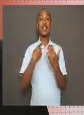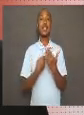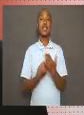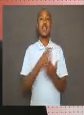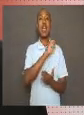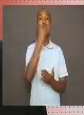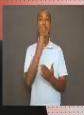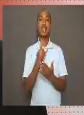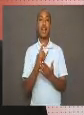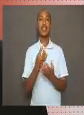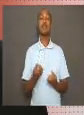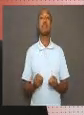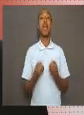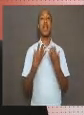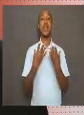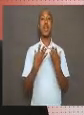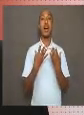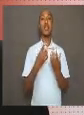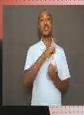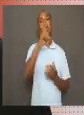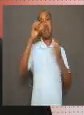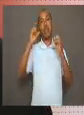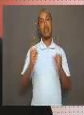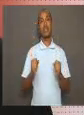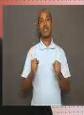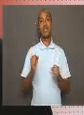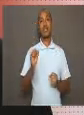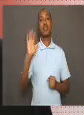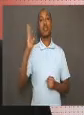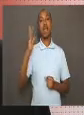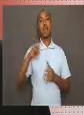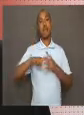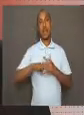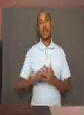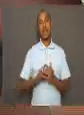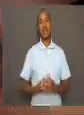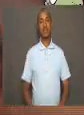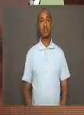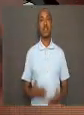list as many as you can. You may begin now.